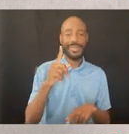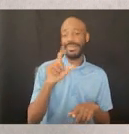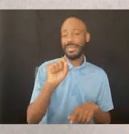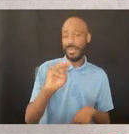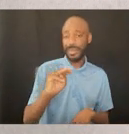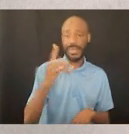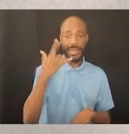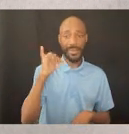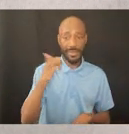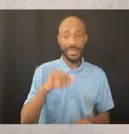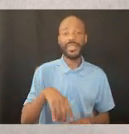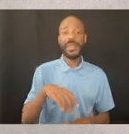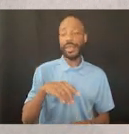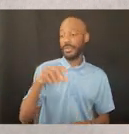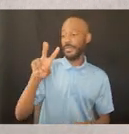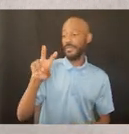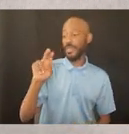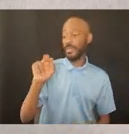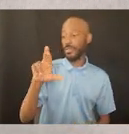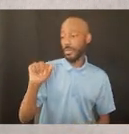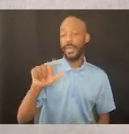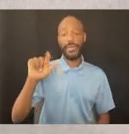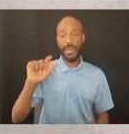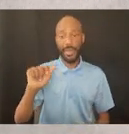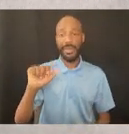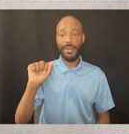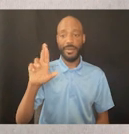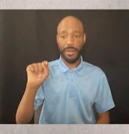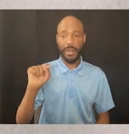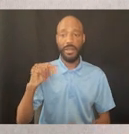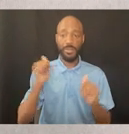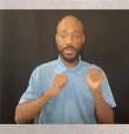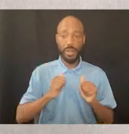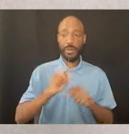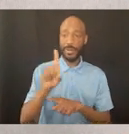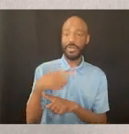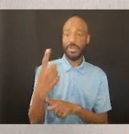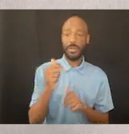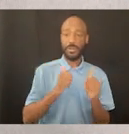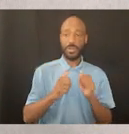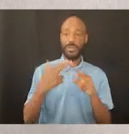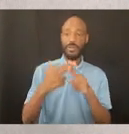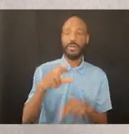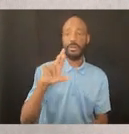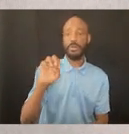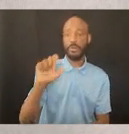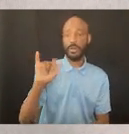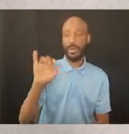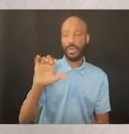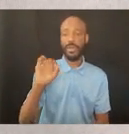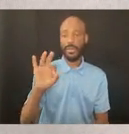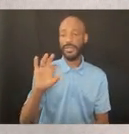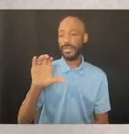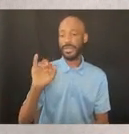Sylvia White Gallery in Ventura, the LA Art Show, a solo show titled Relics of the Civilization of Myself at the